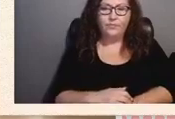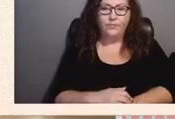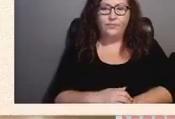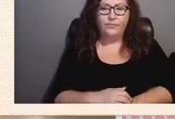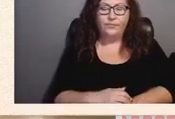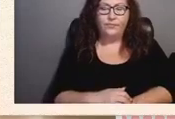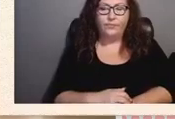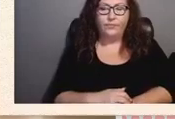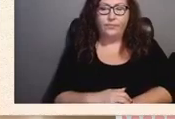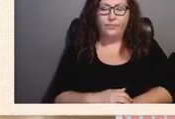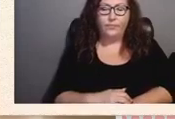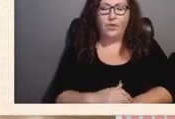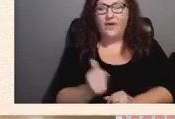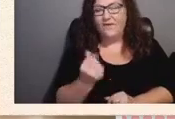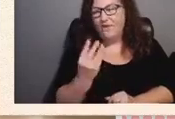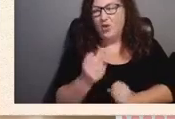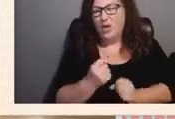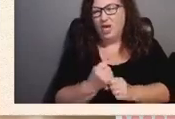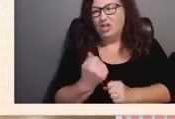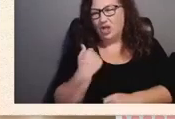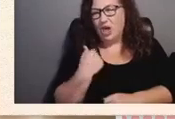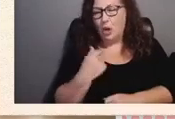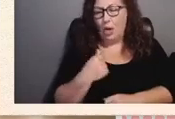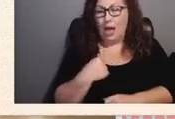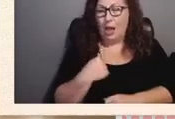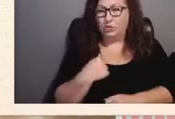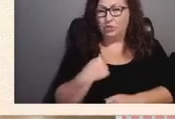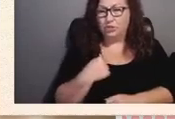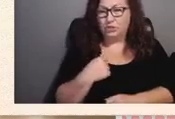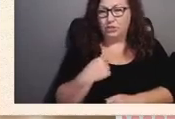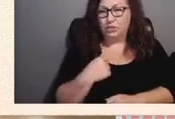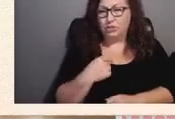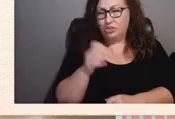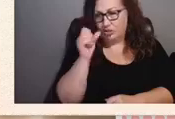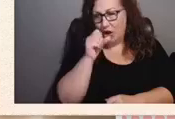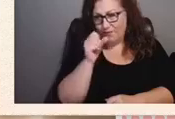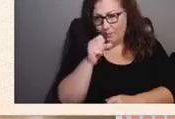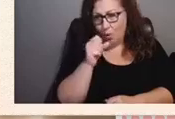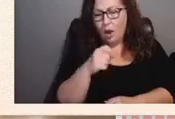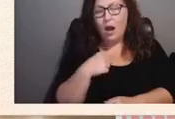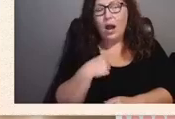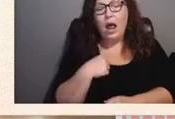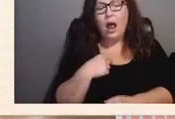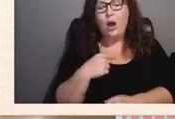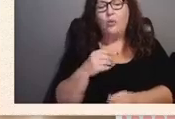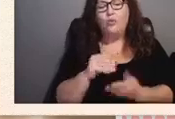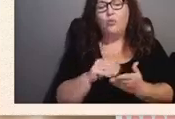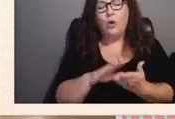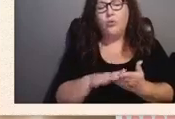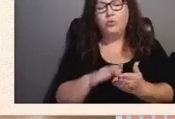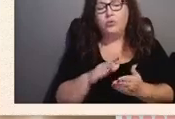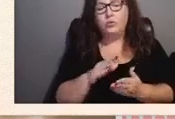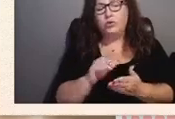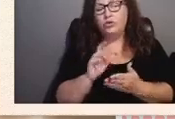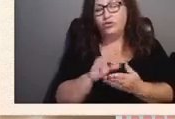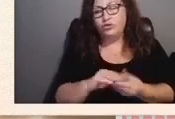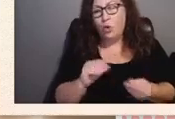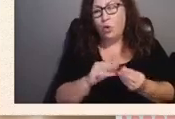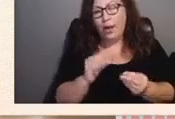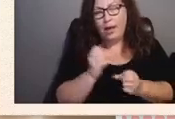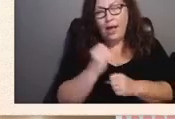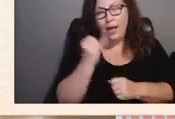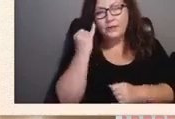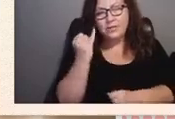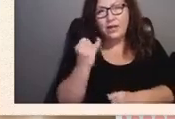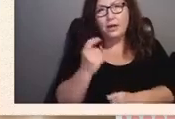a few years ago, when I was a sophomore, I got this idea to write a story. It was about like